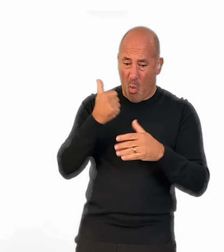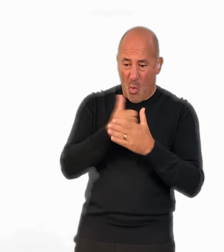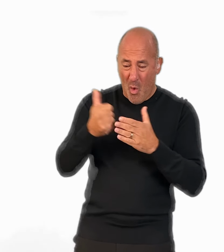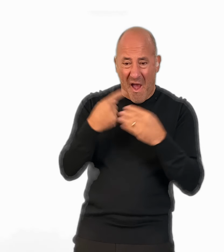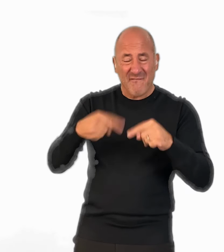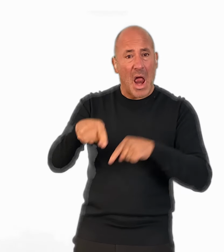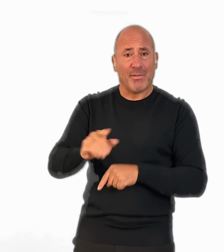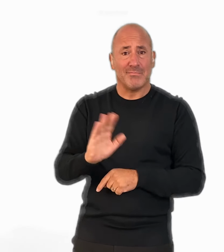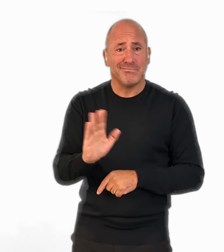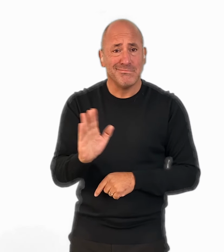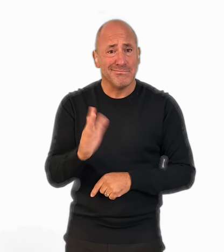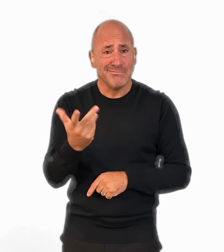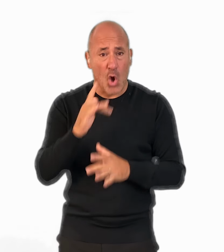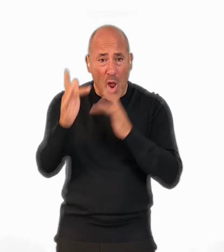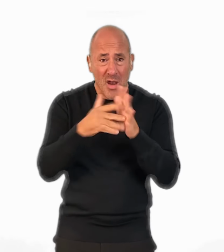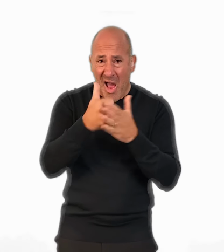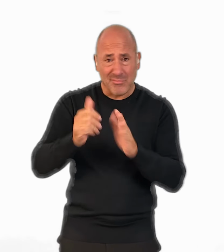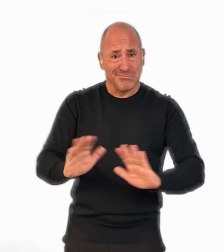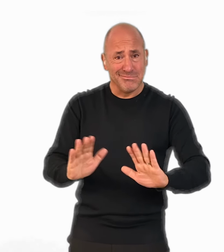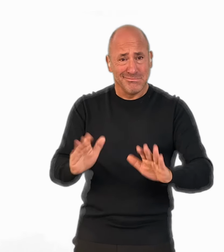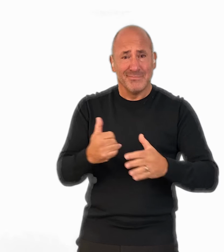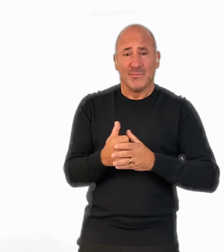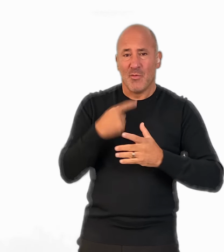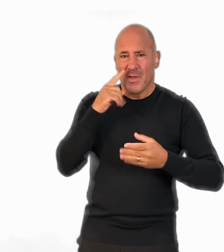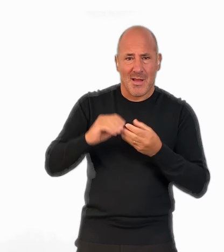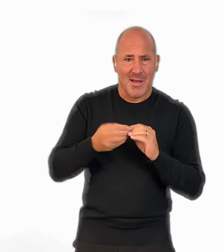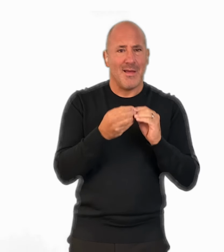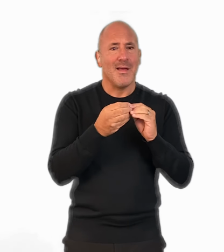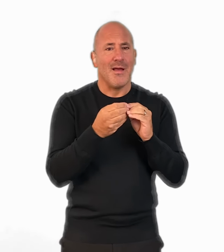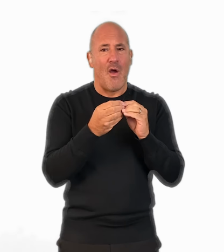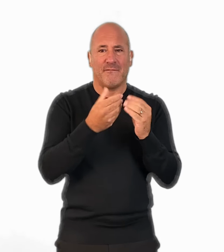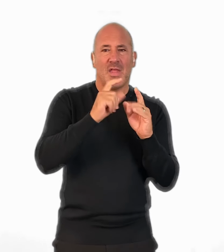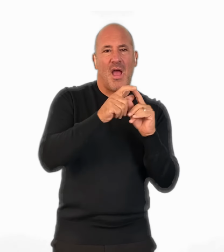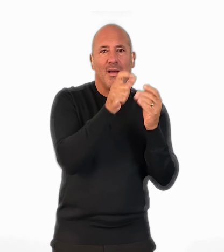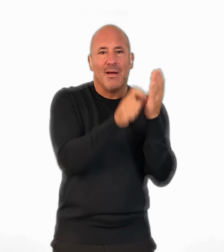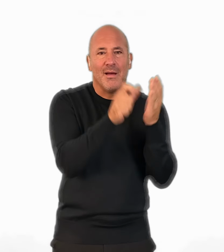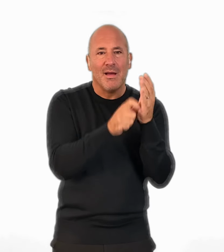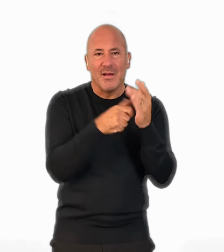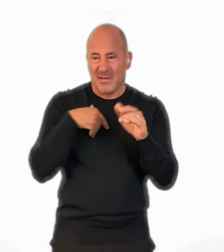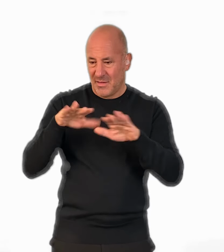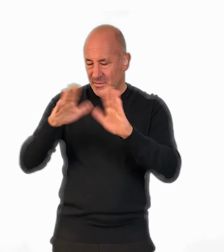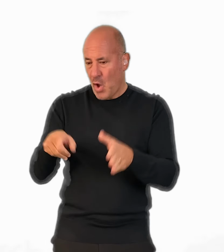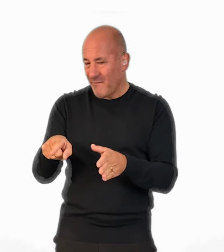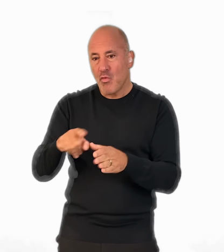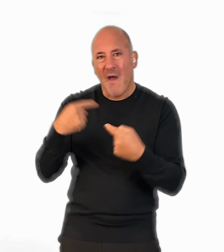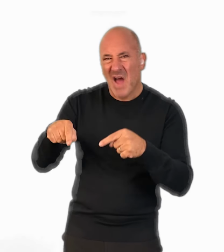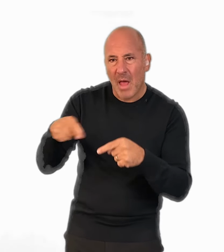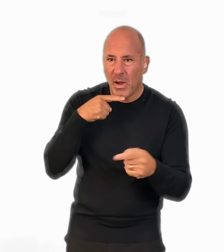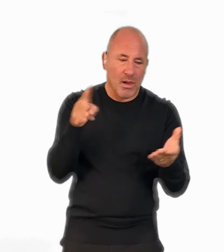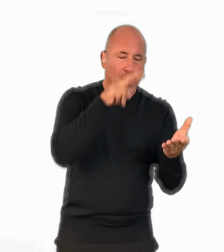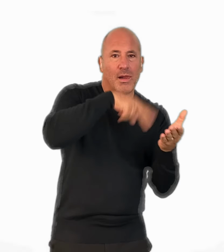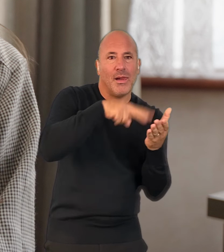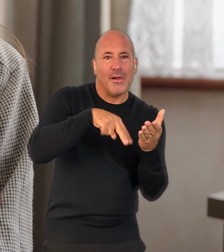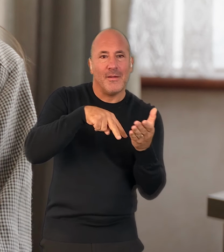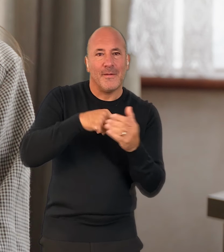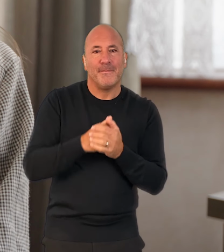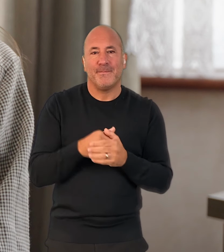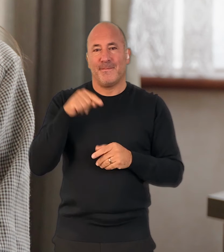it's not always online. So alongside that, we're creating a set of companion cards for when our server is unavailable. The